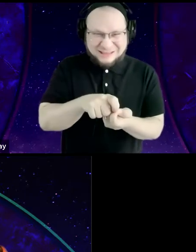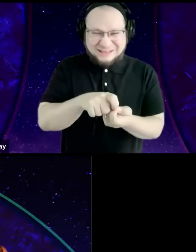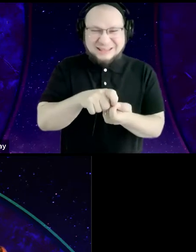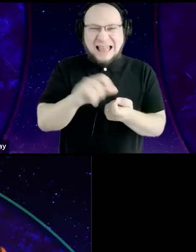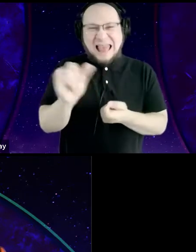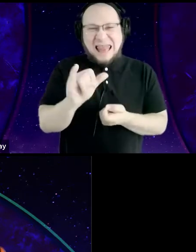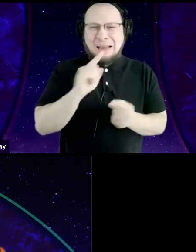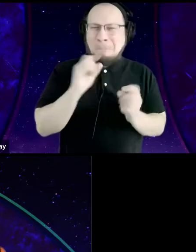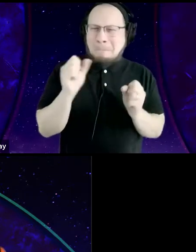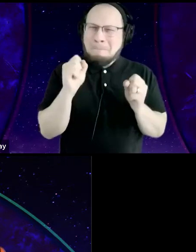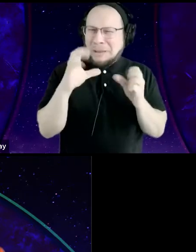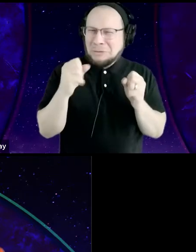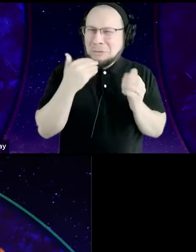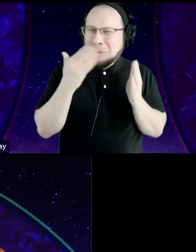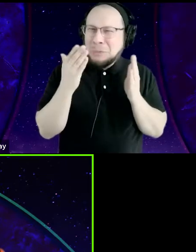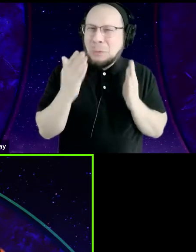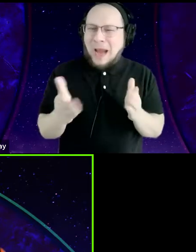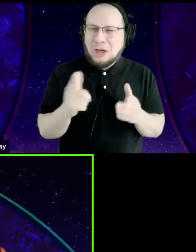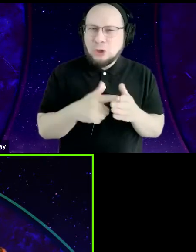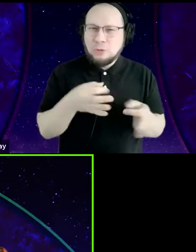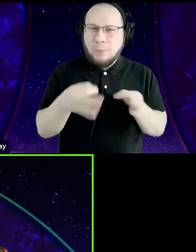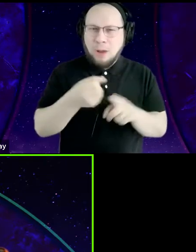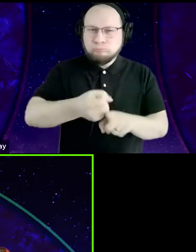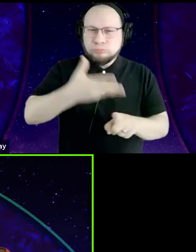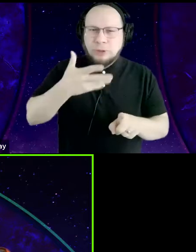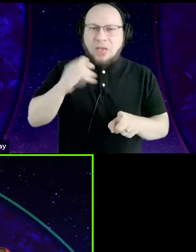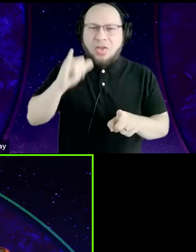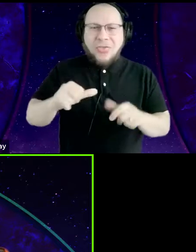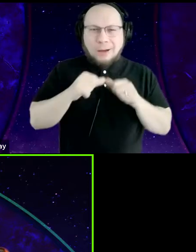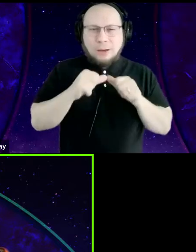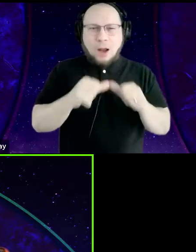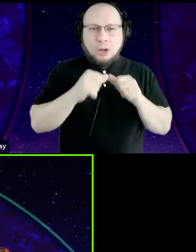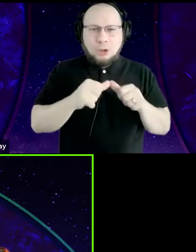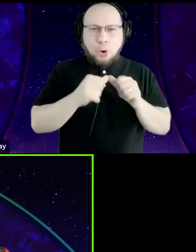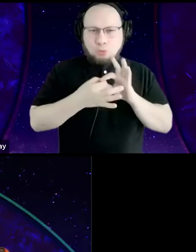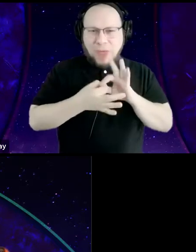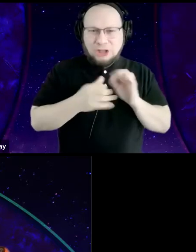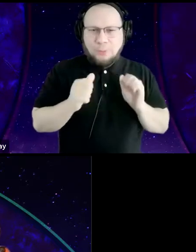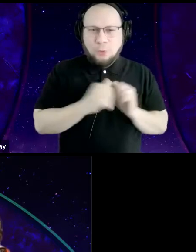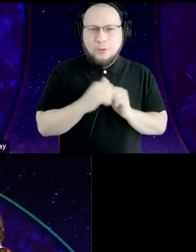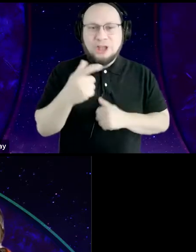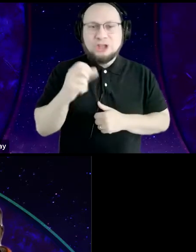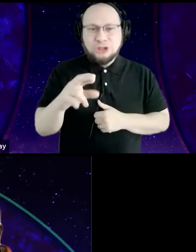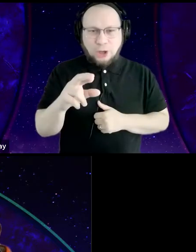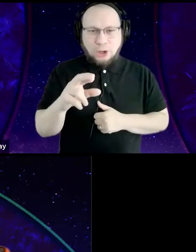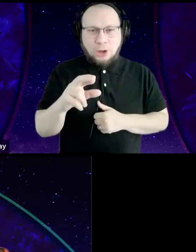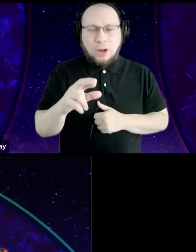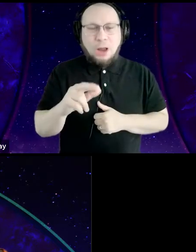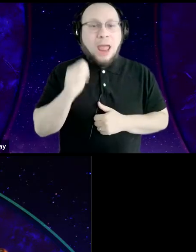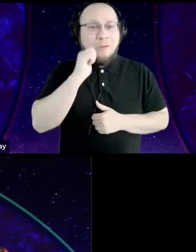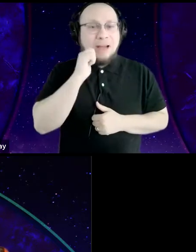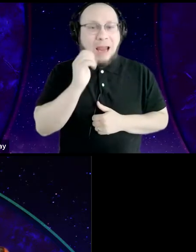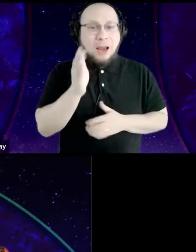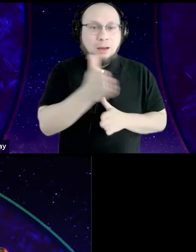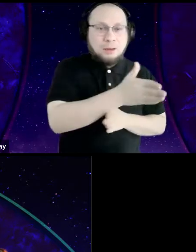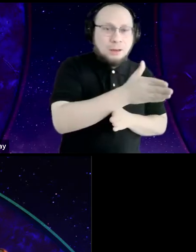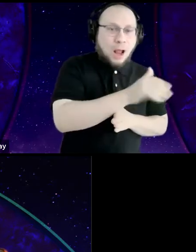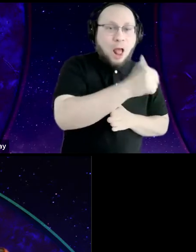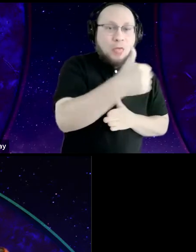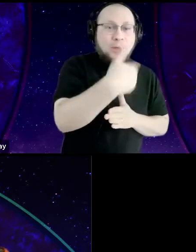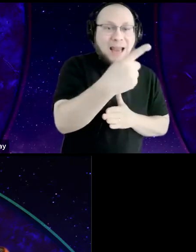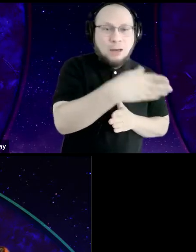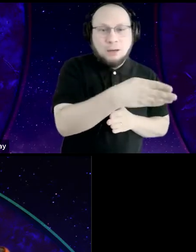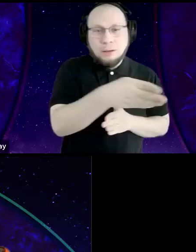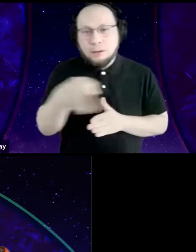like amazing way to talk about an ongoing relationship with gender that changes obviously from day to day. But the other thing that